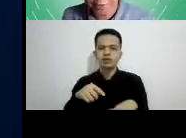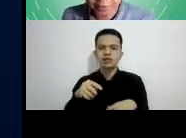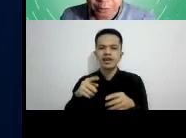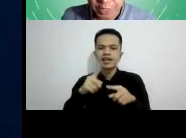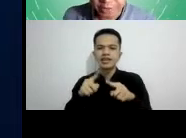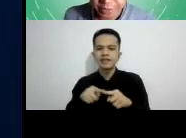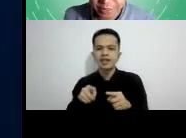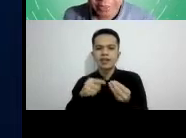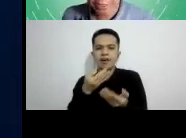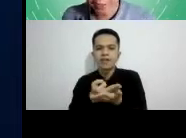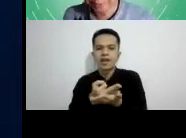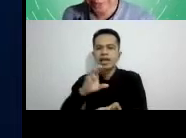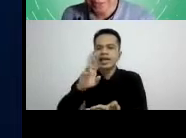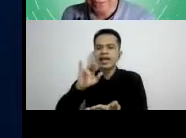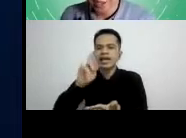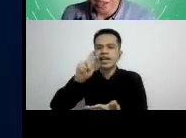of those kinds of things.